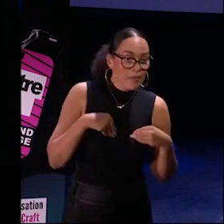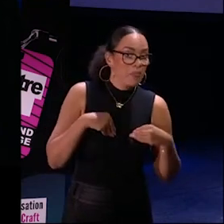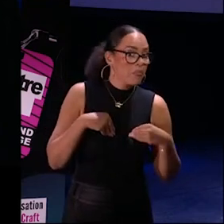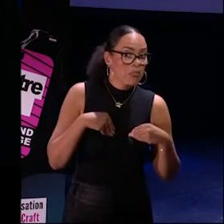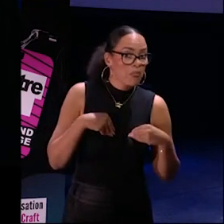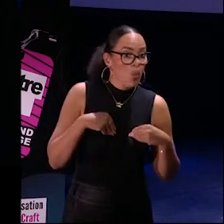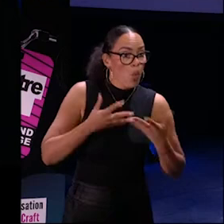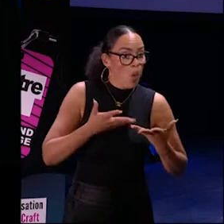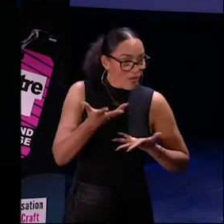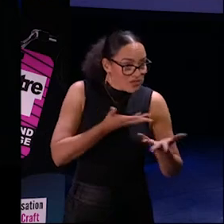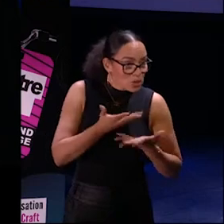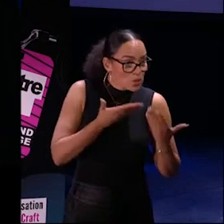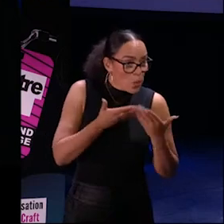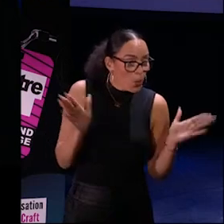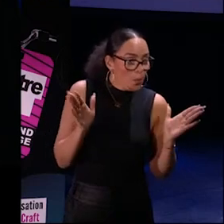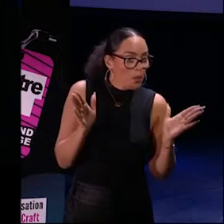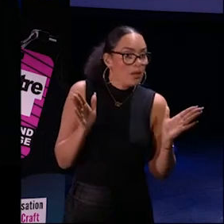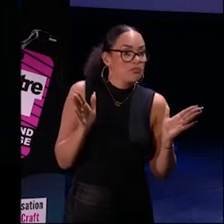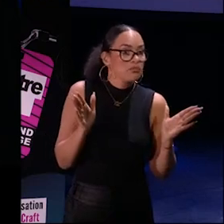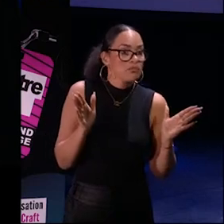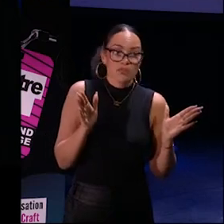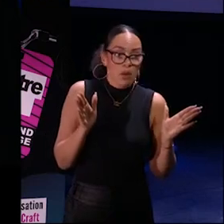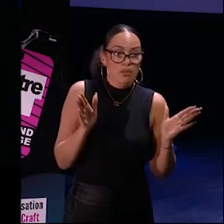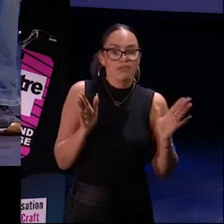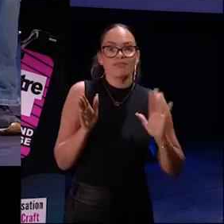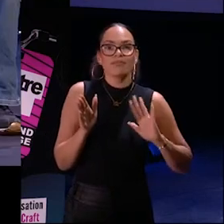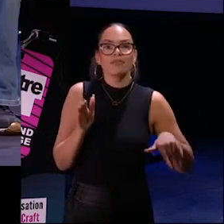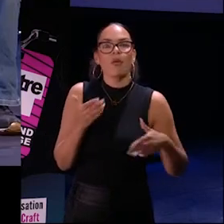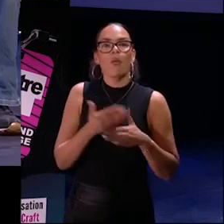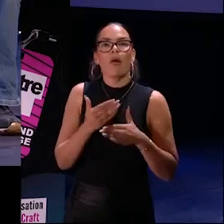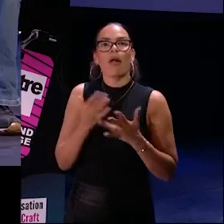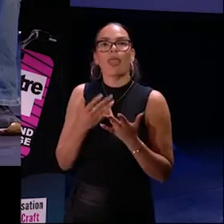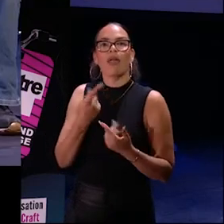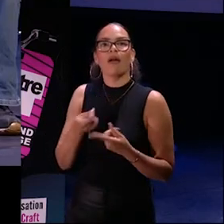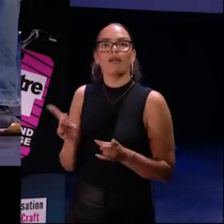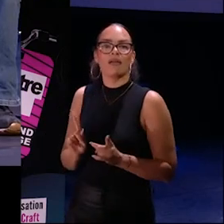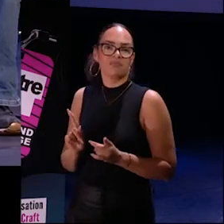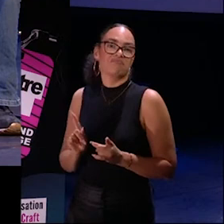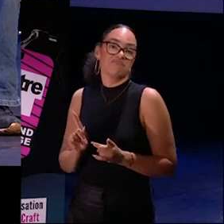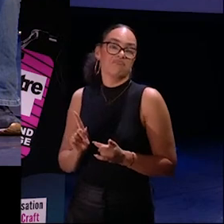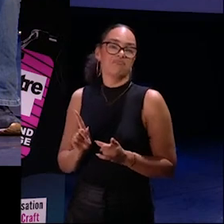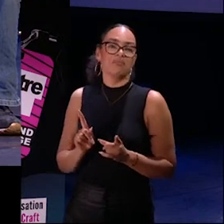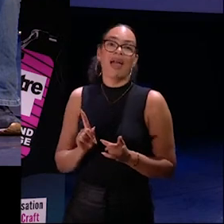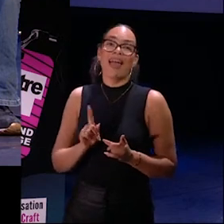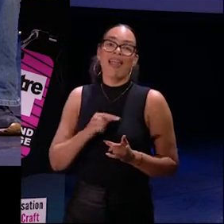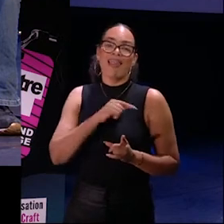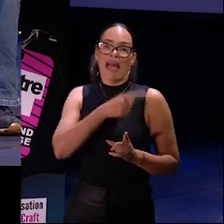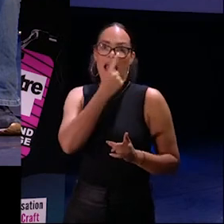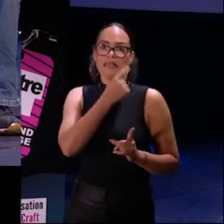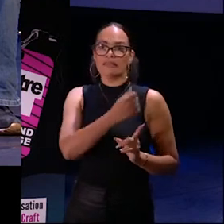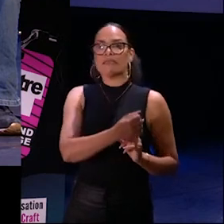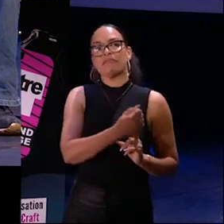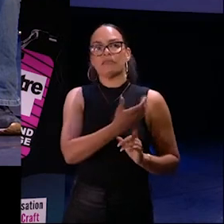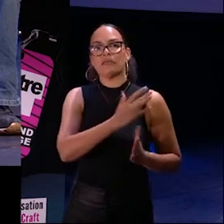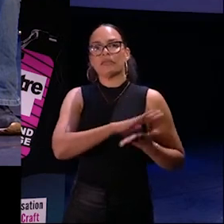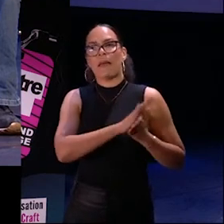that conversation, then maybe I don't want to work with you. And then obviously there's tons of knock-on effects from that. But I do